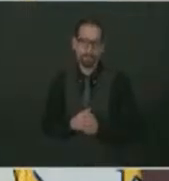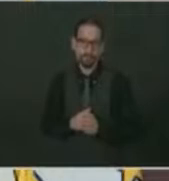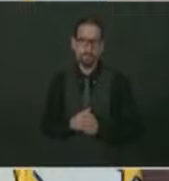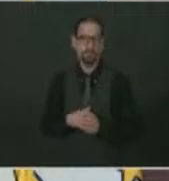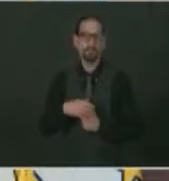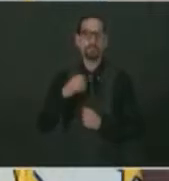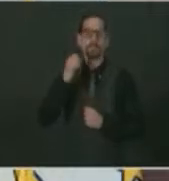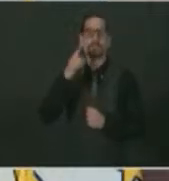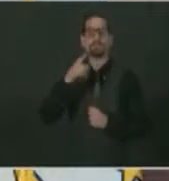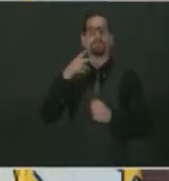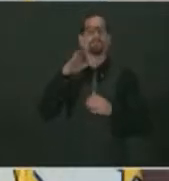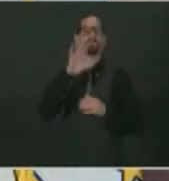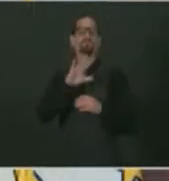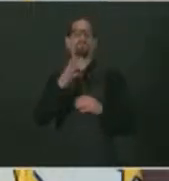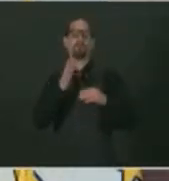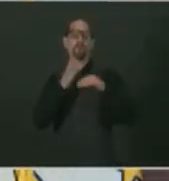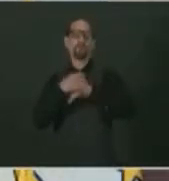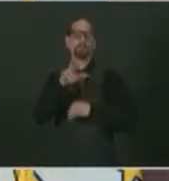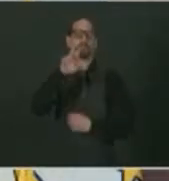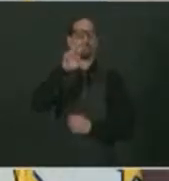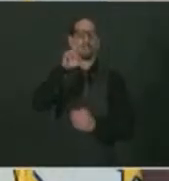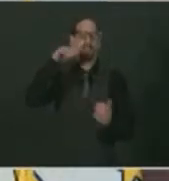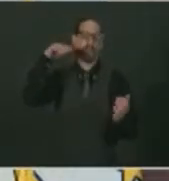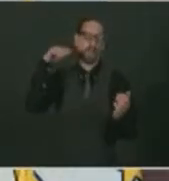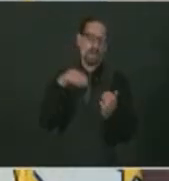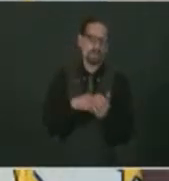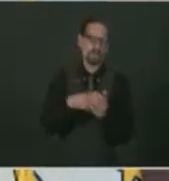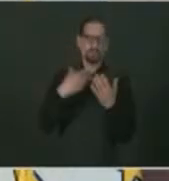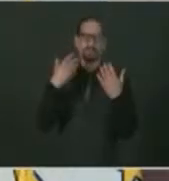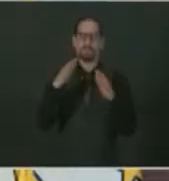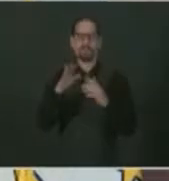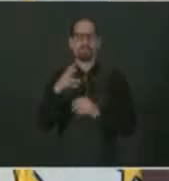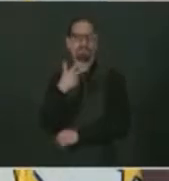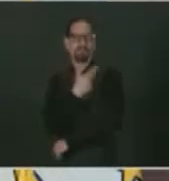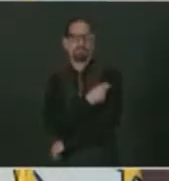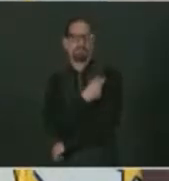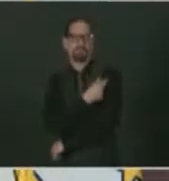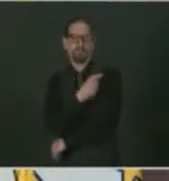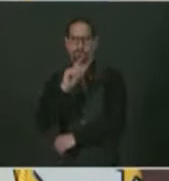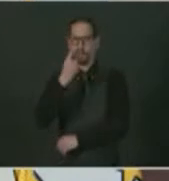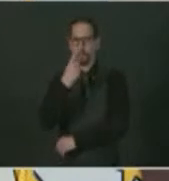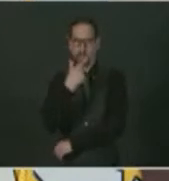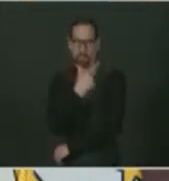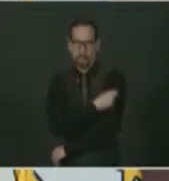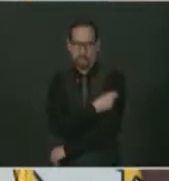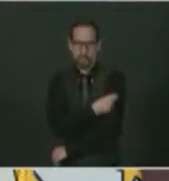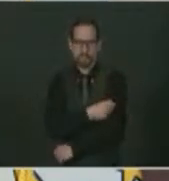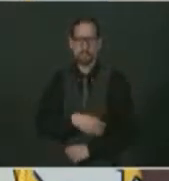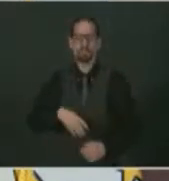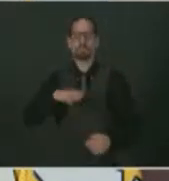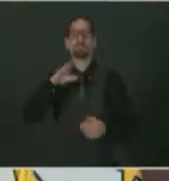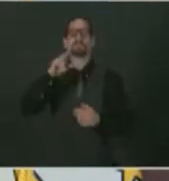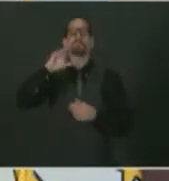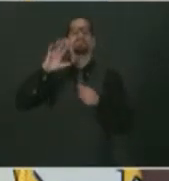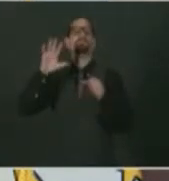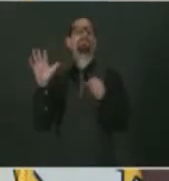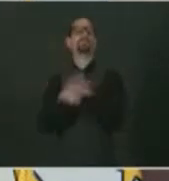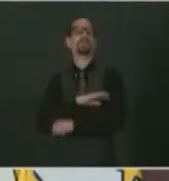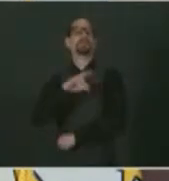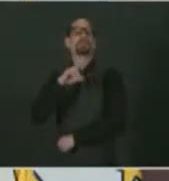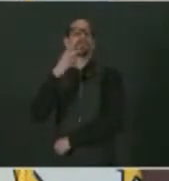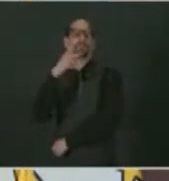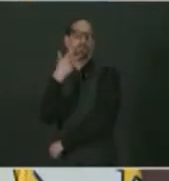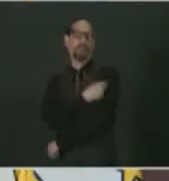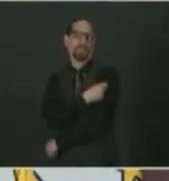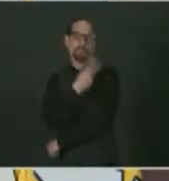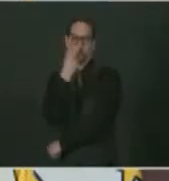at least one dose of vaccine here in Rhode Island. We've administered almost 500,000